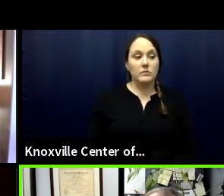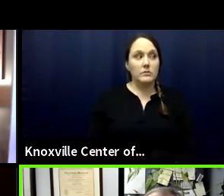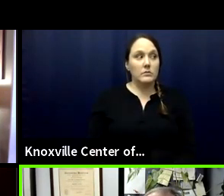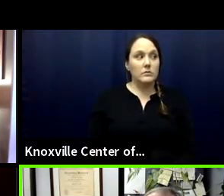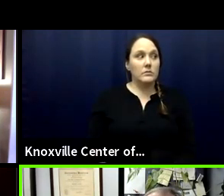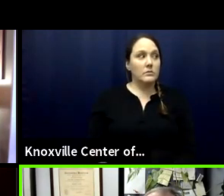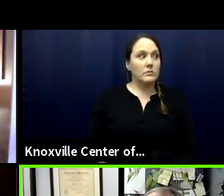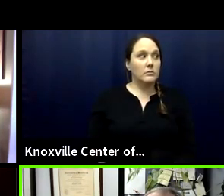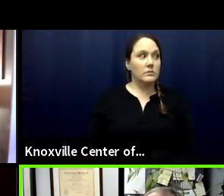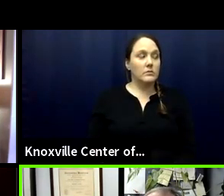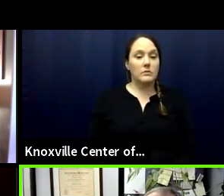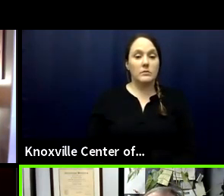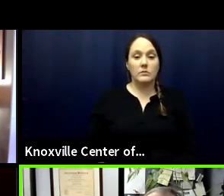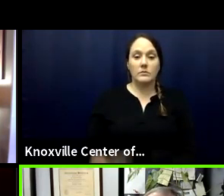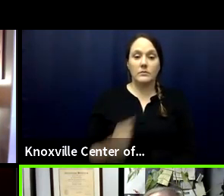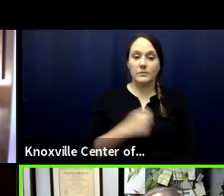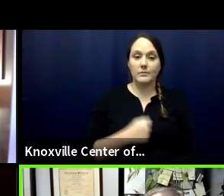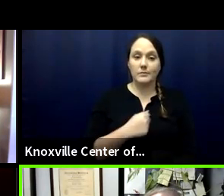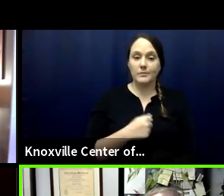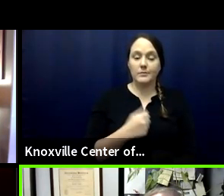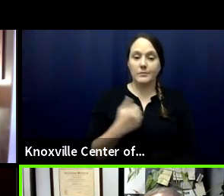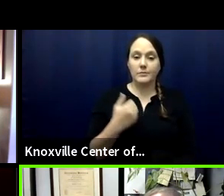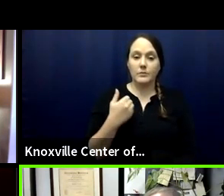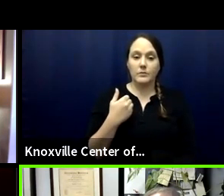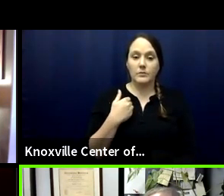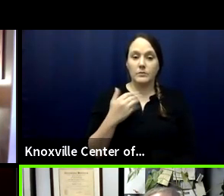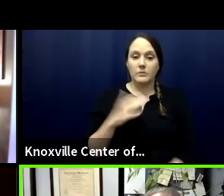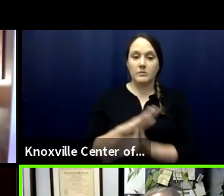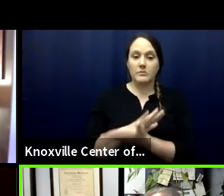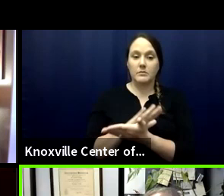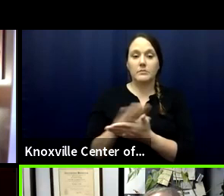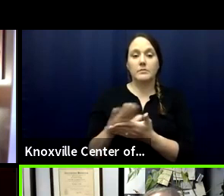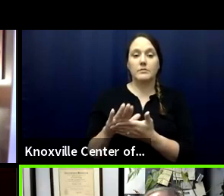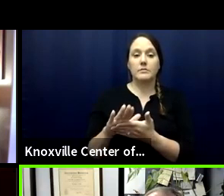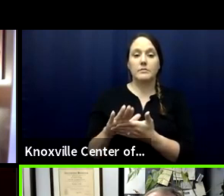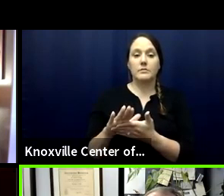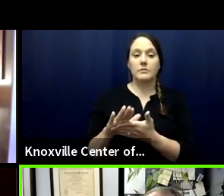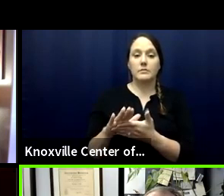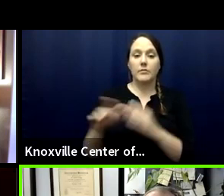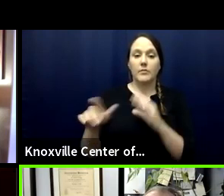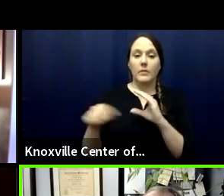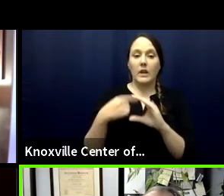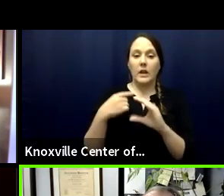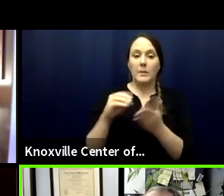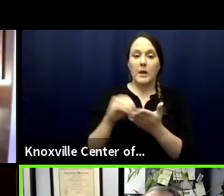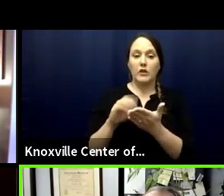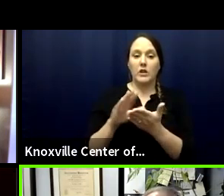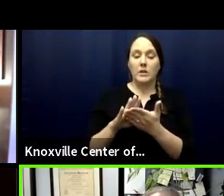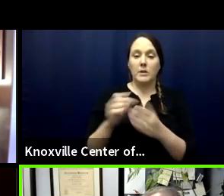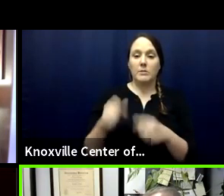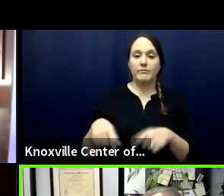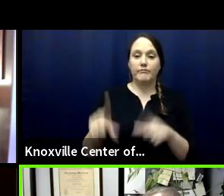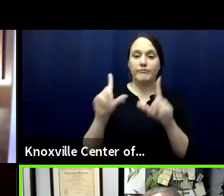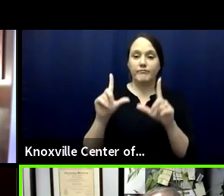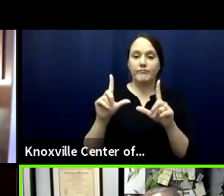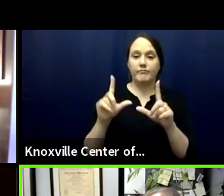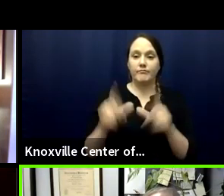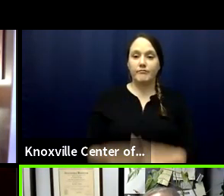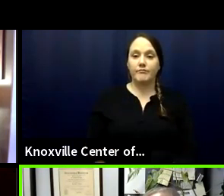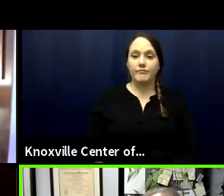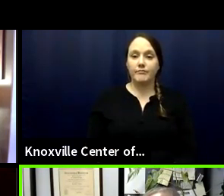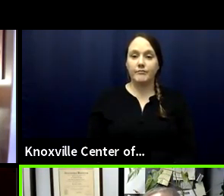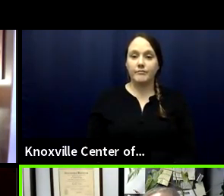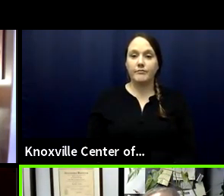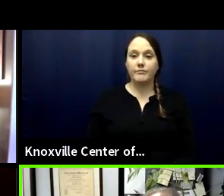is, and I apologize, I had a nice email document pulled up at one point